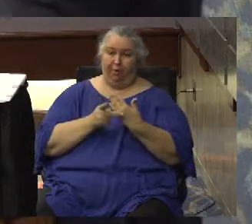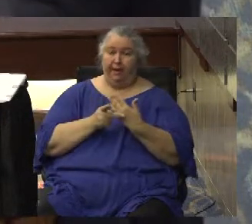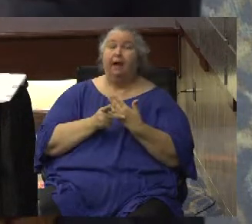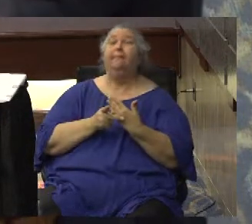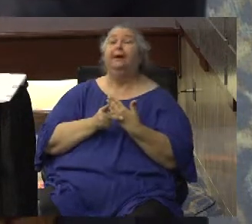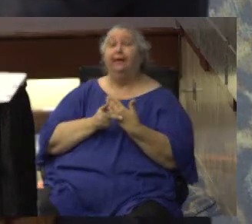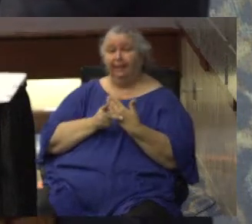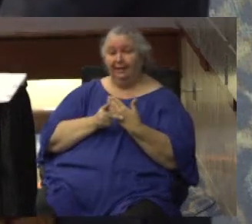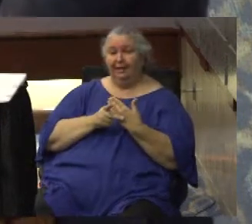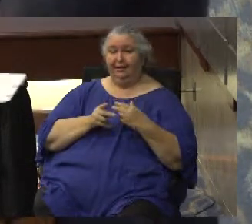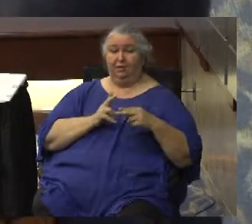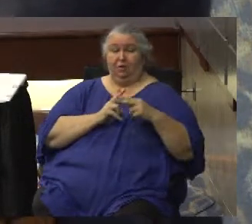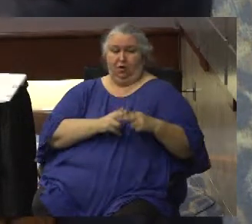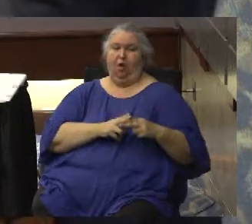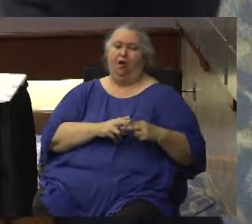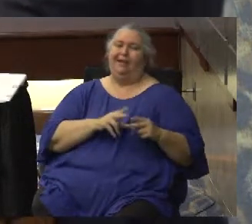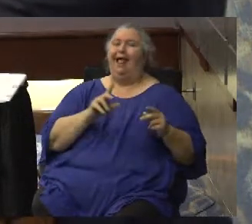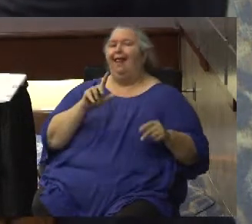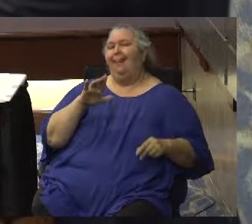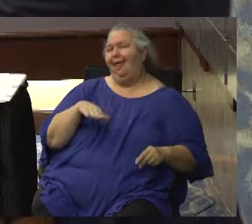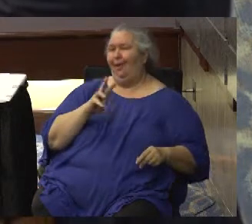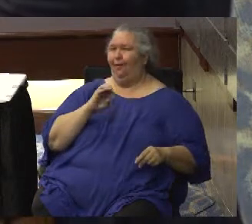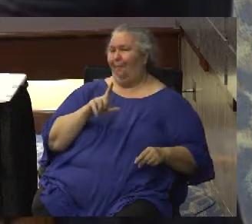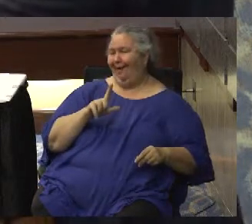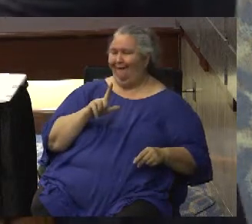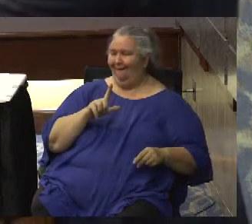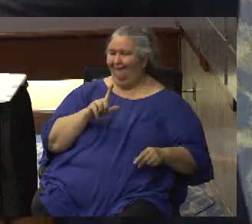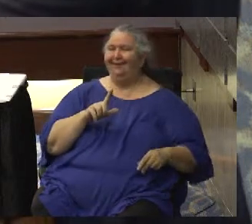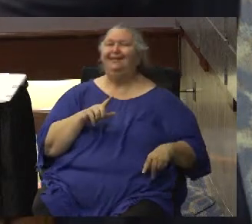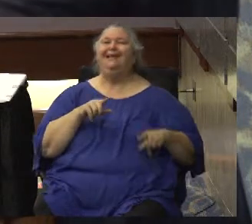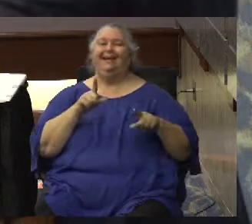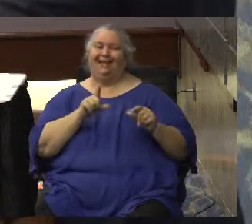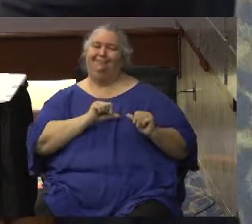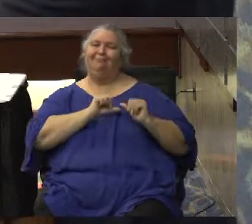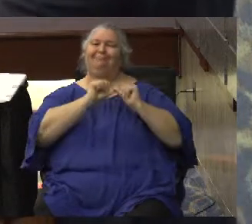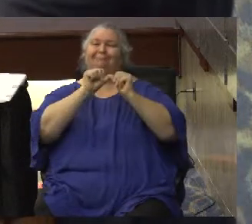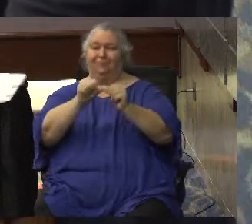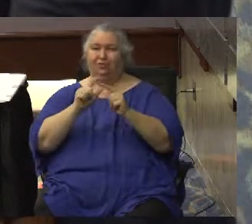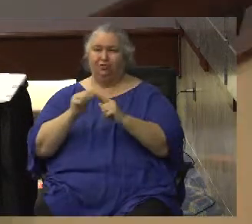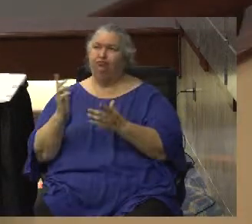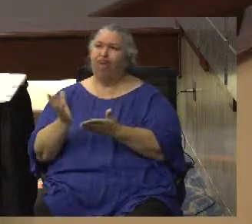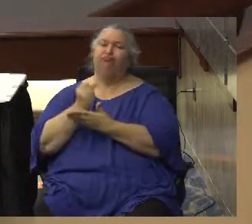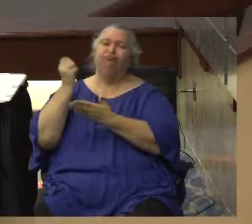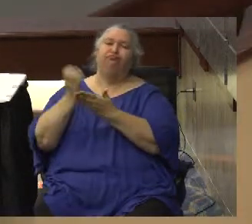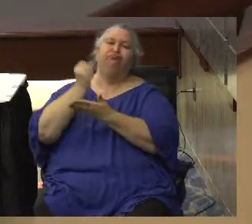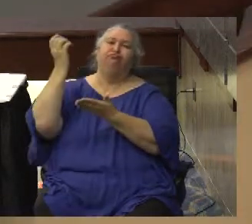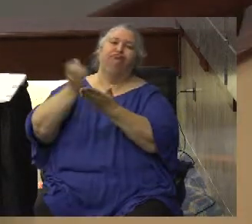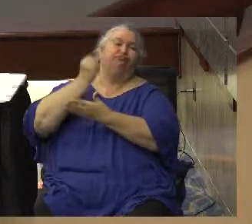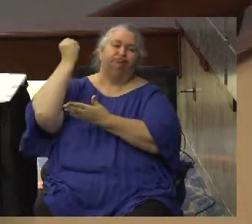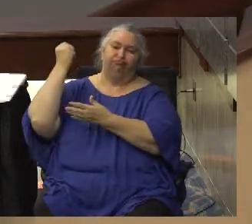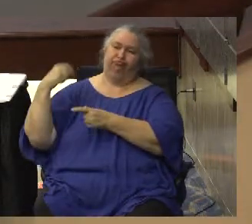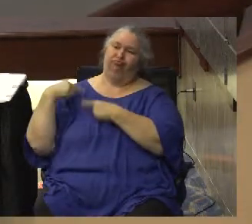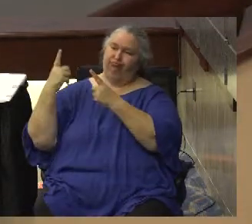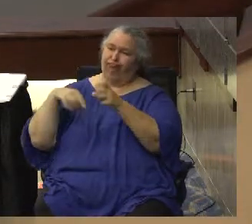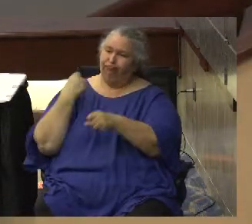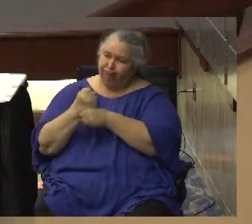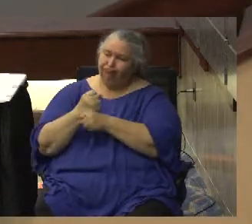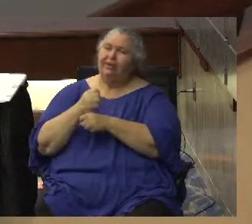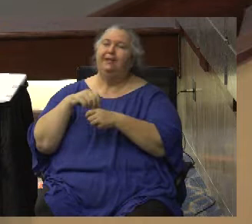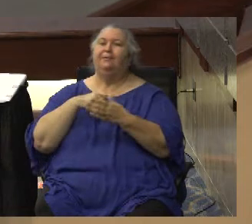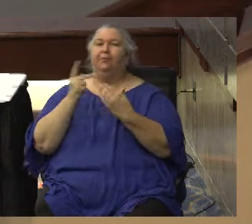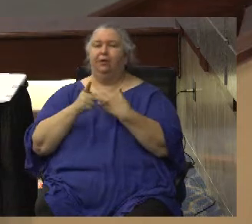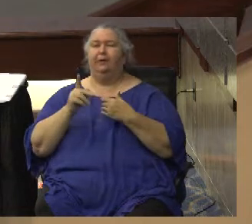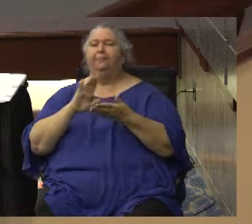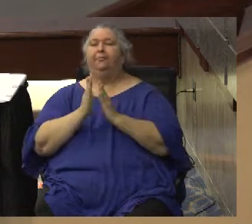Affectionately known as Lil Will among city athletic staff, he went on to earn numerous awards throughout his years in the program and became a